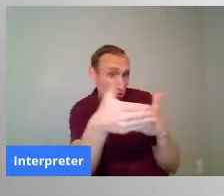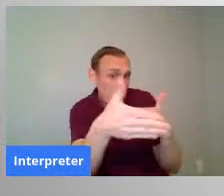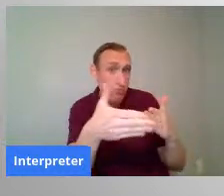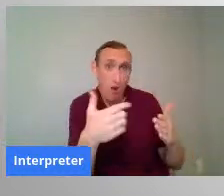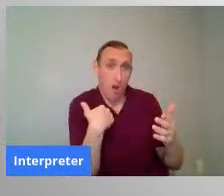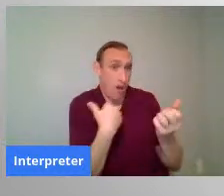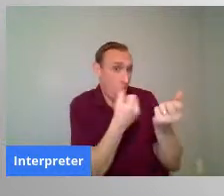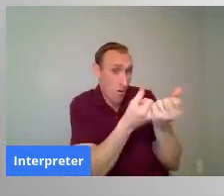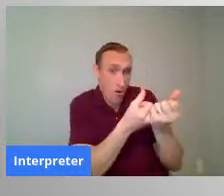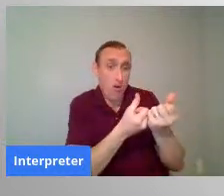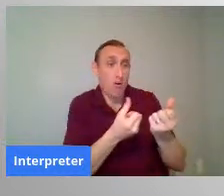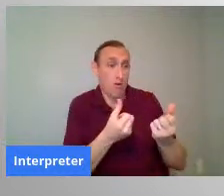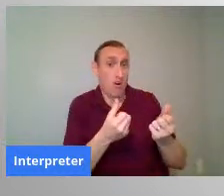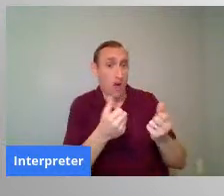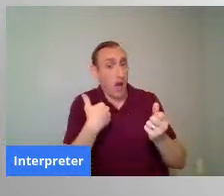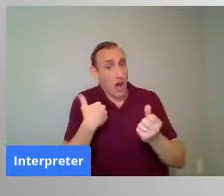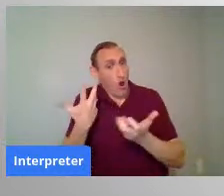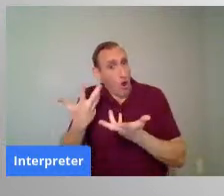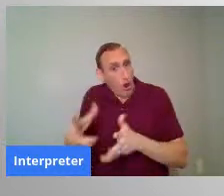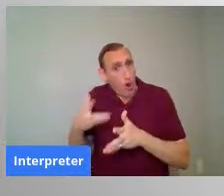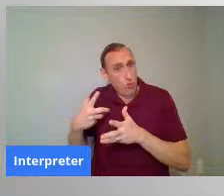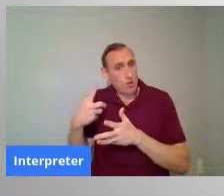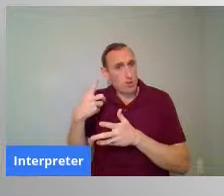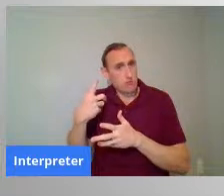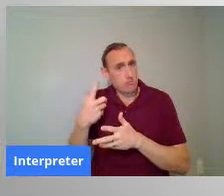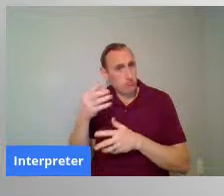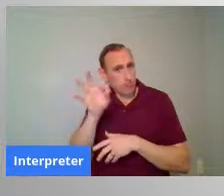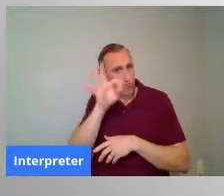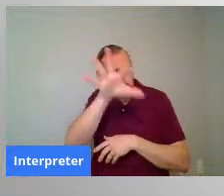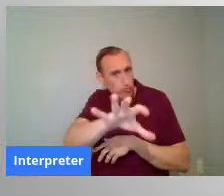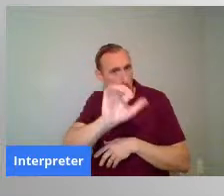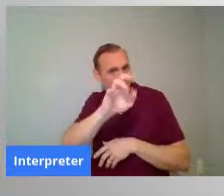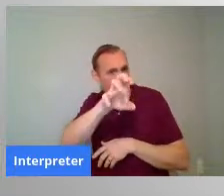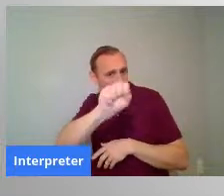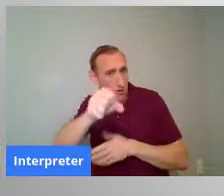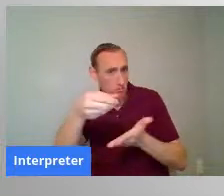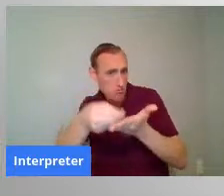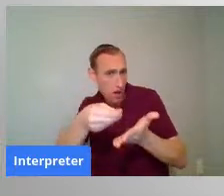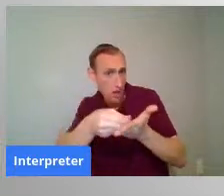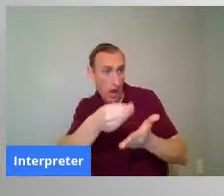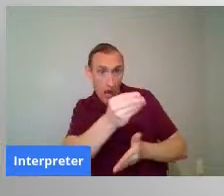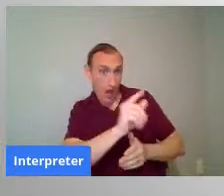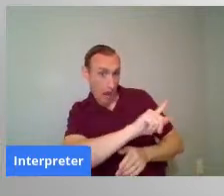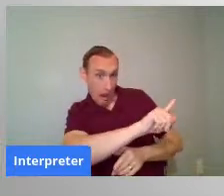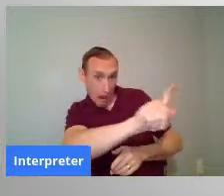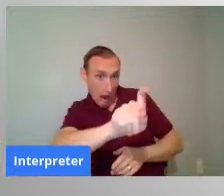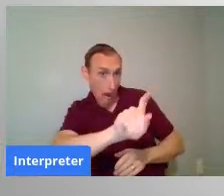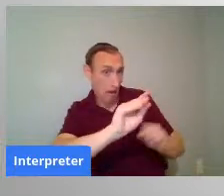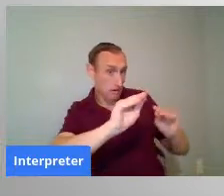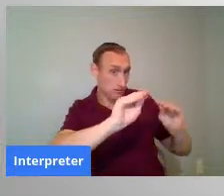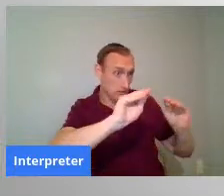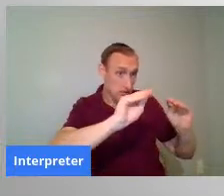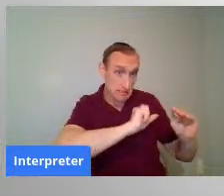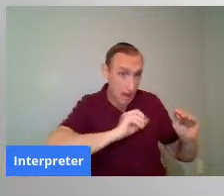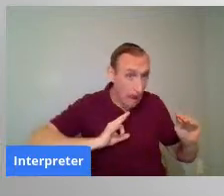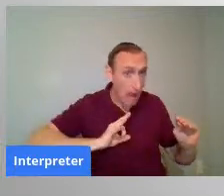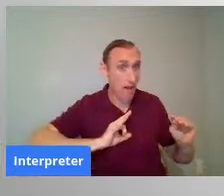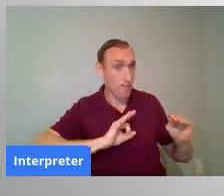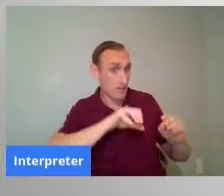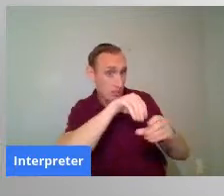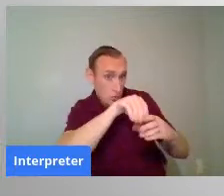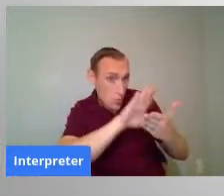and have said, let us know what you need. And so I've had that conversation with every